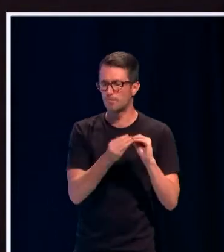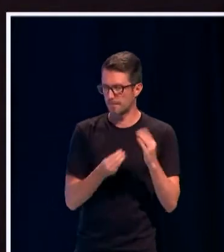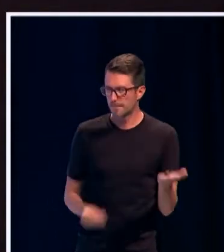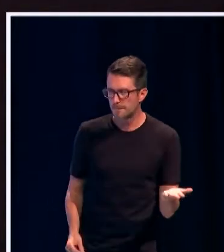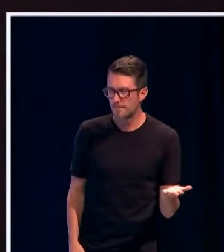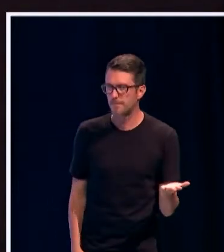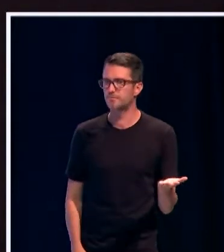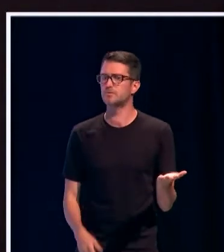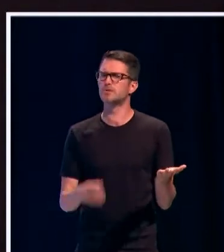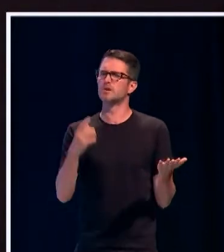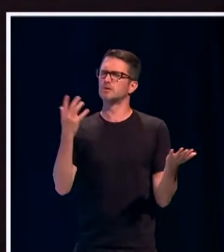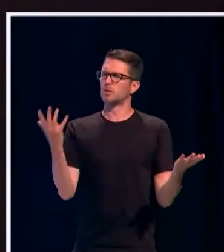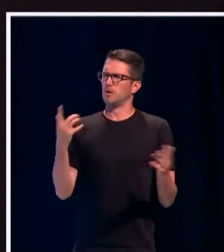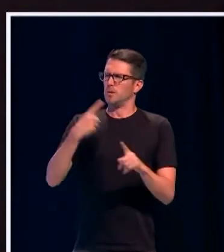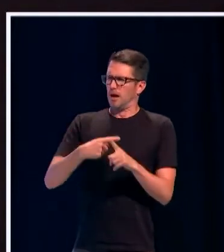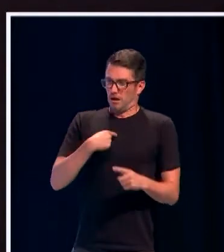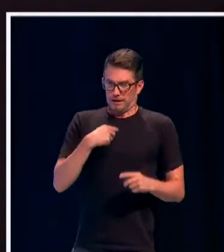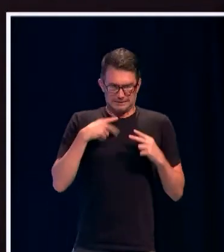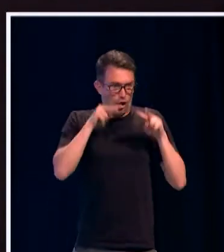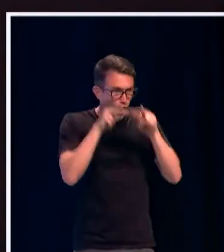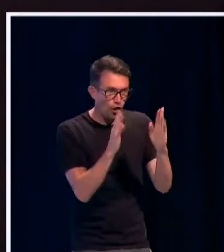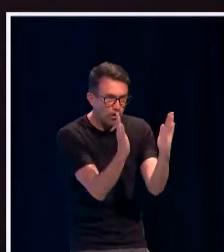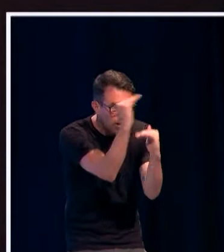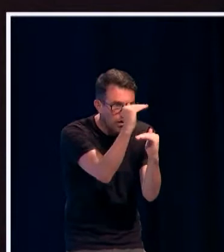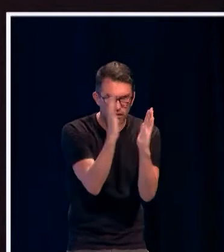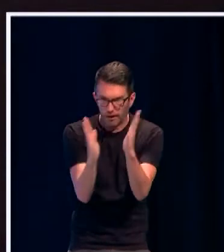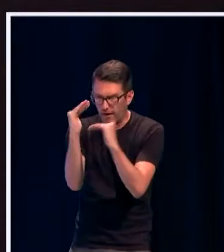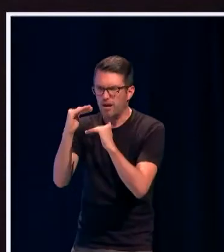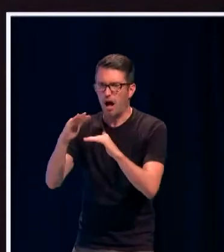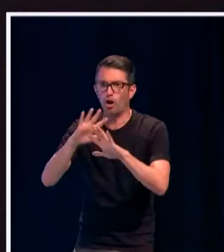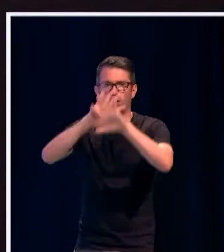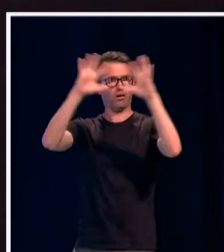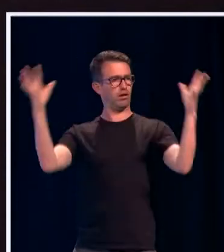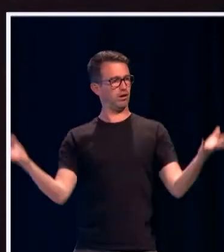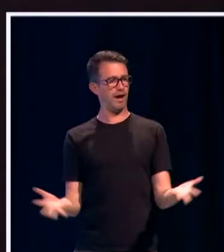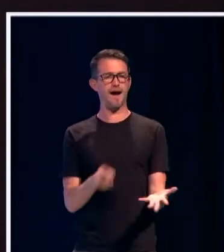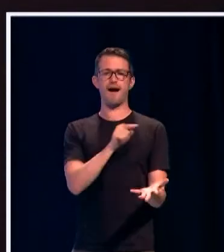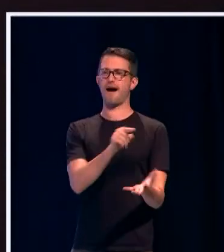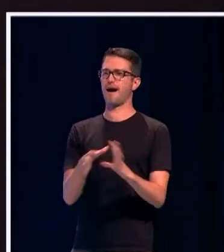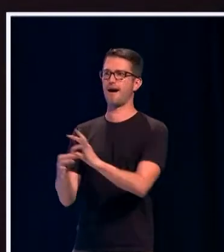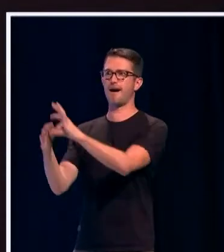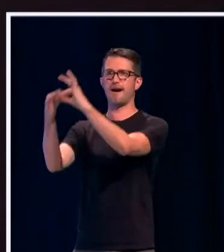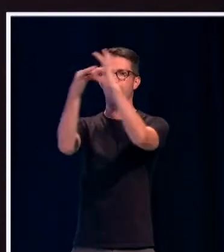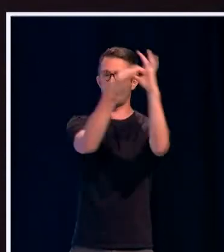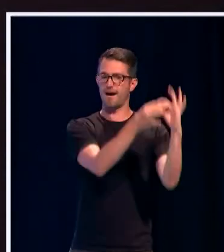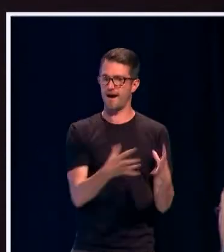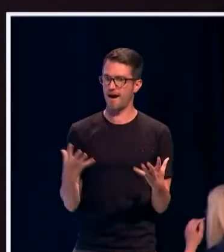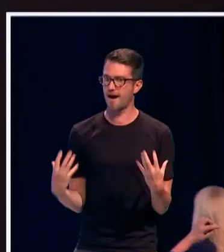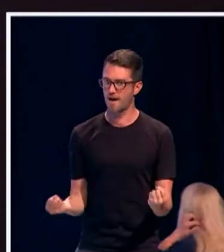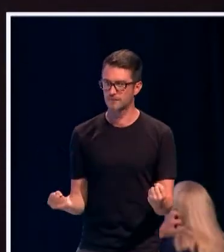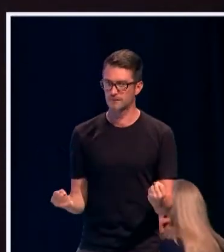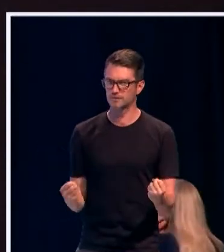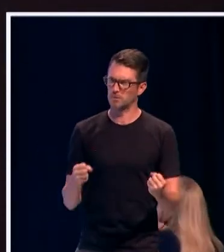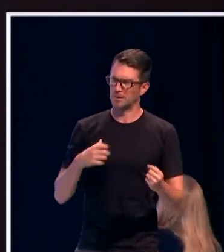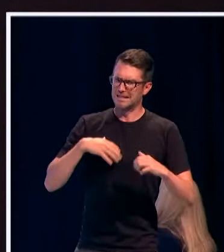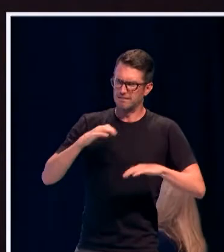holistic approach. So we hope to build, and we believe that we have to reach no one